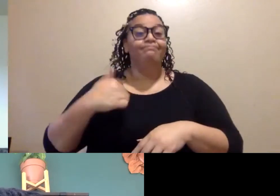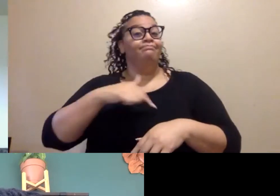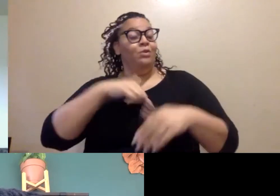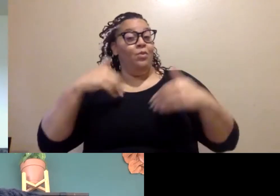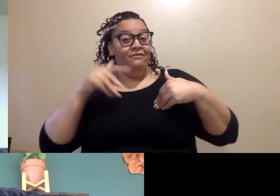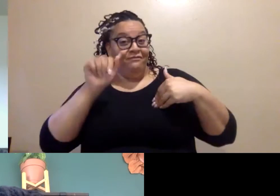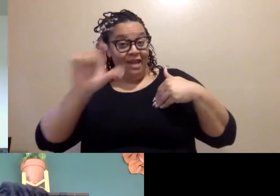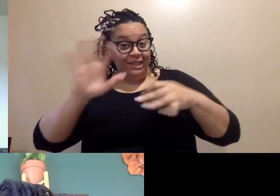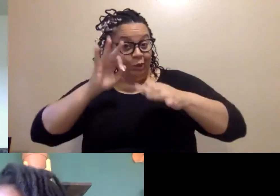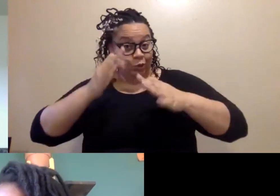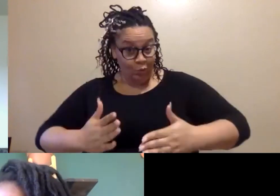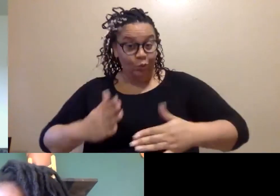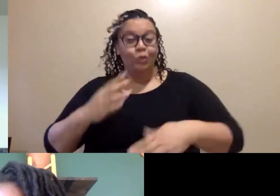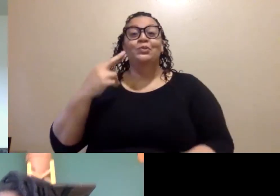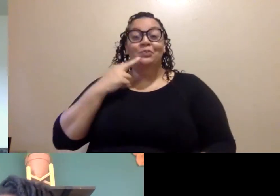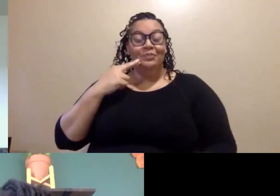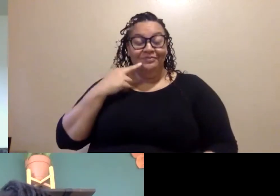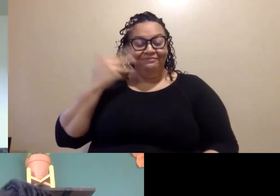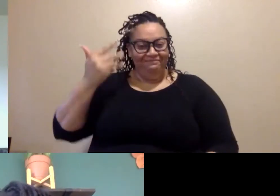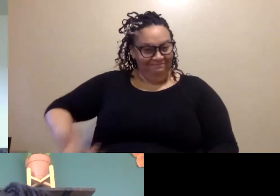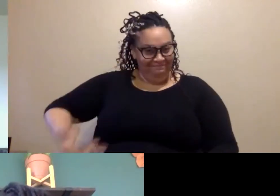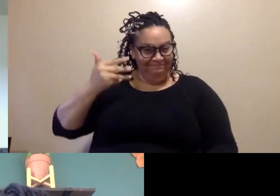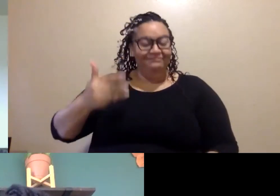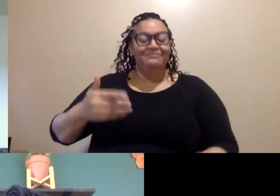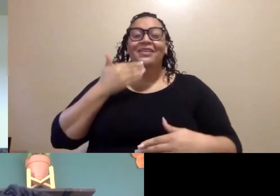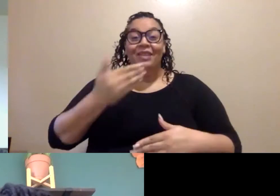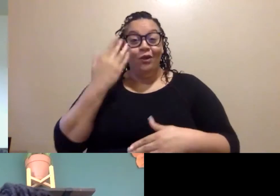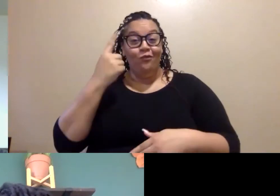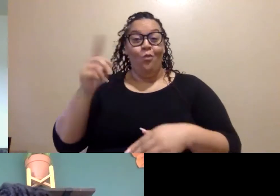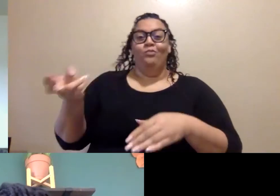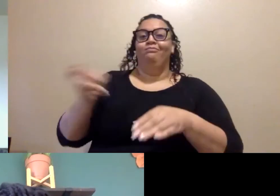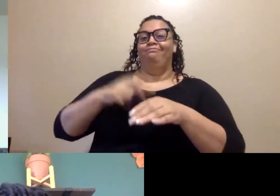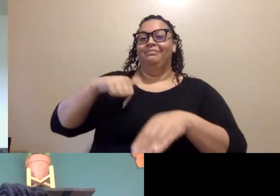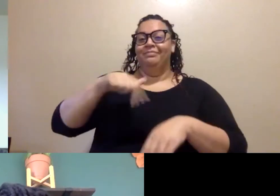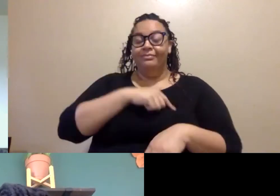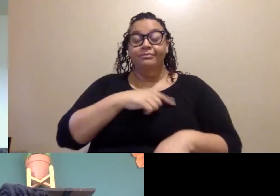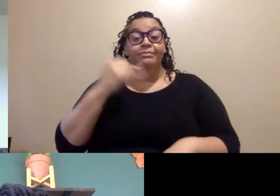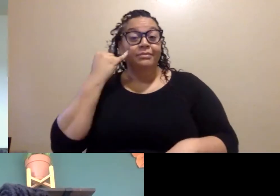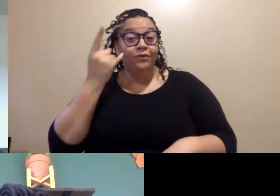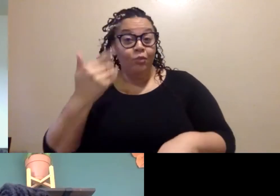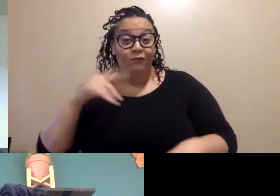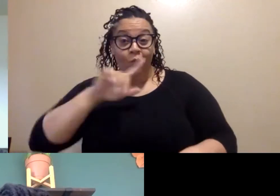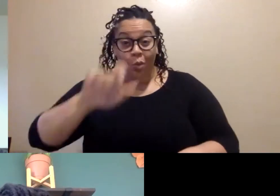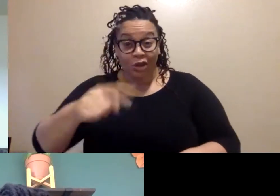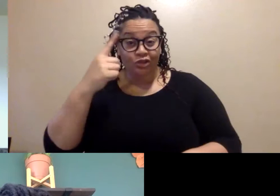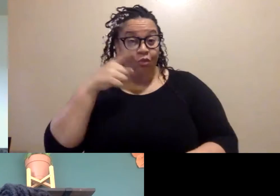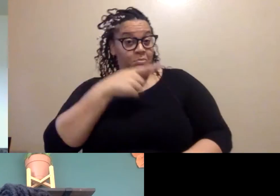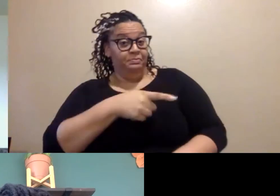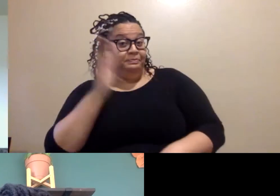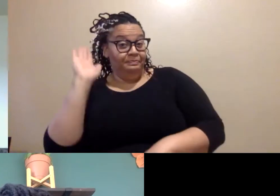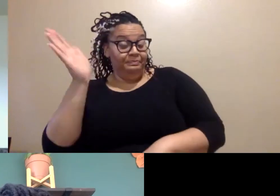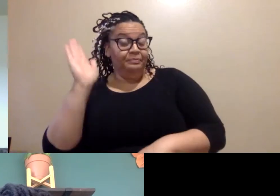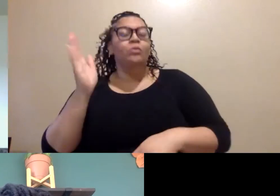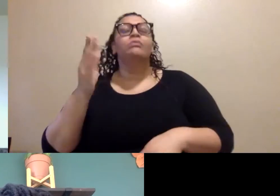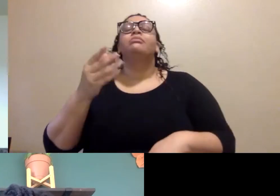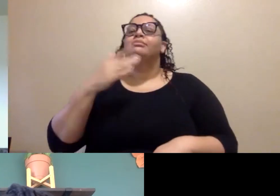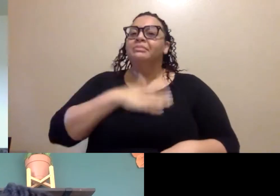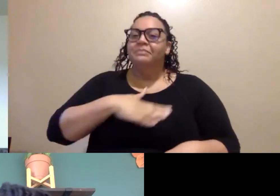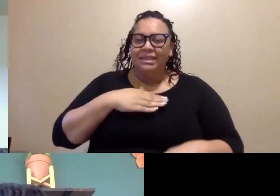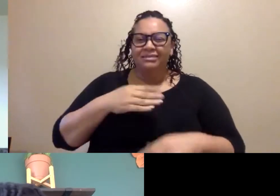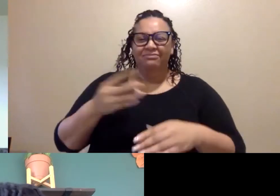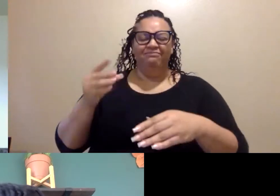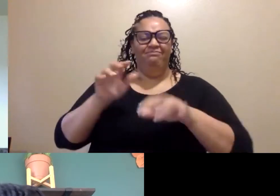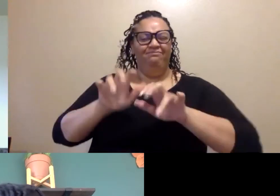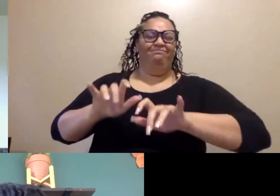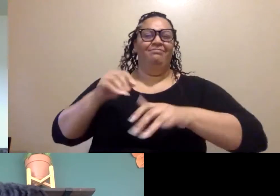tonight. Ray, thank you for joining us. If you have questions for Judith, please put those in the Q&A. You can click on the